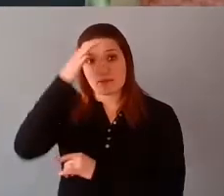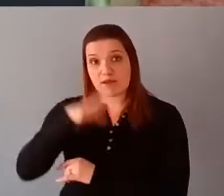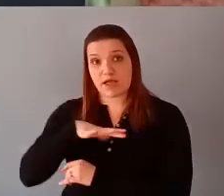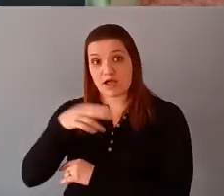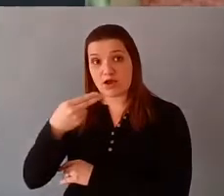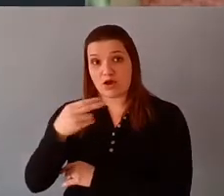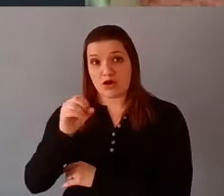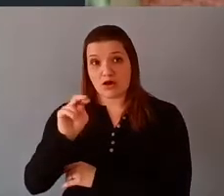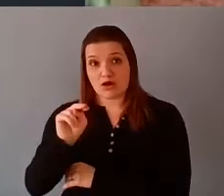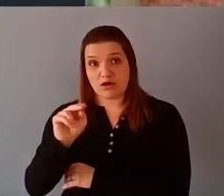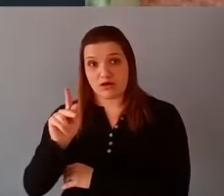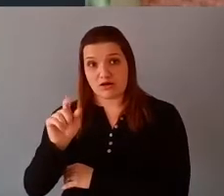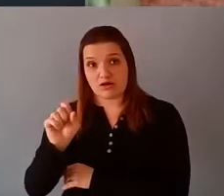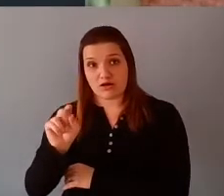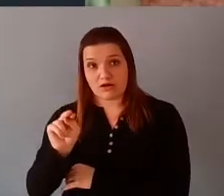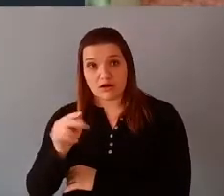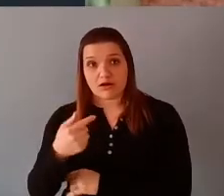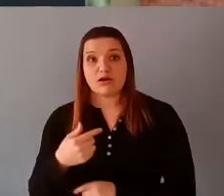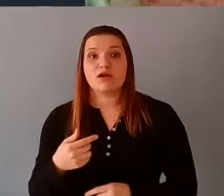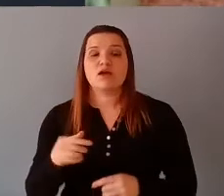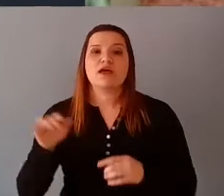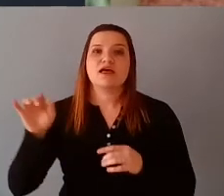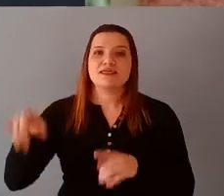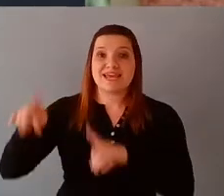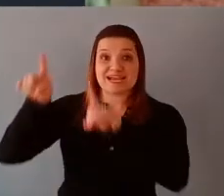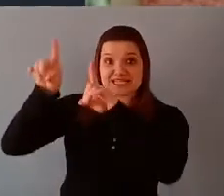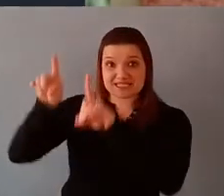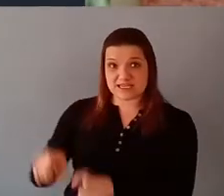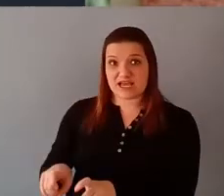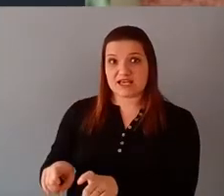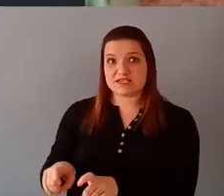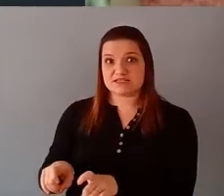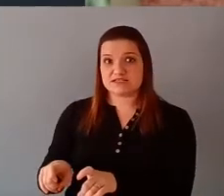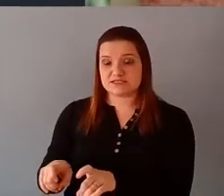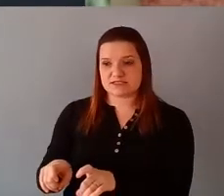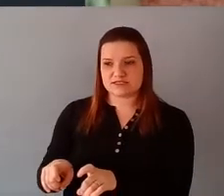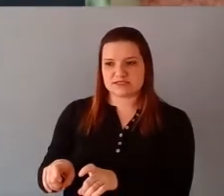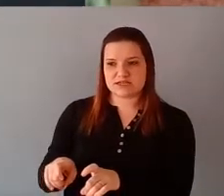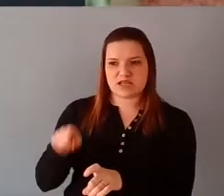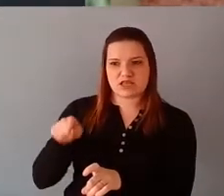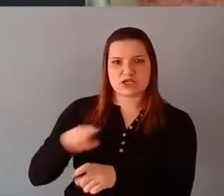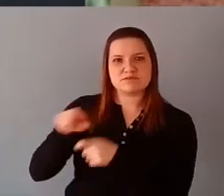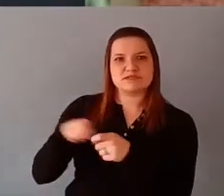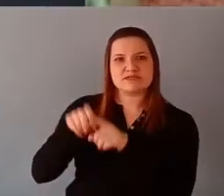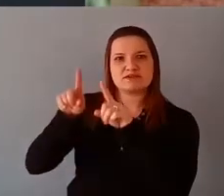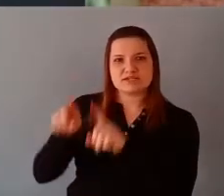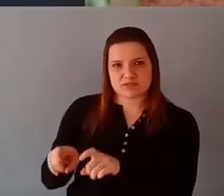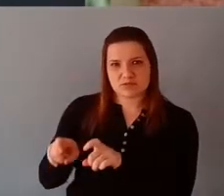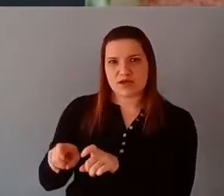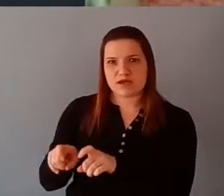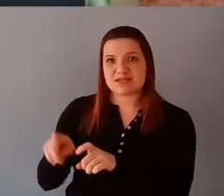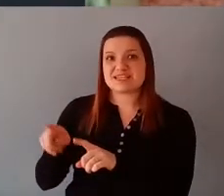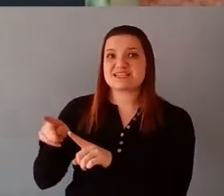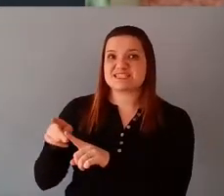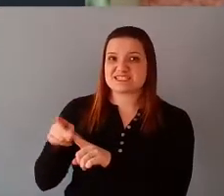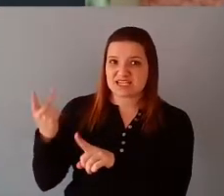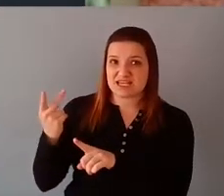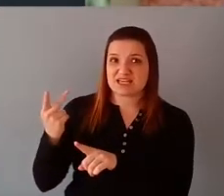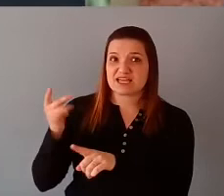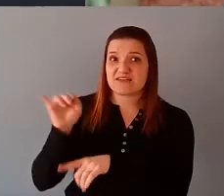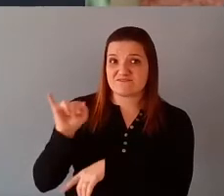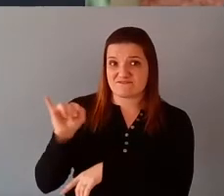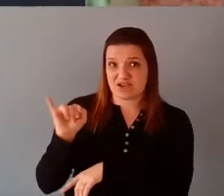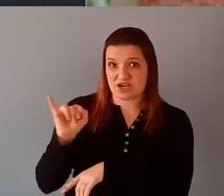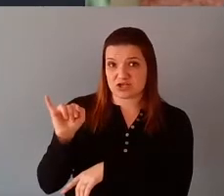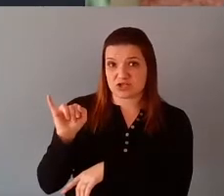they did test in a way that they believe that they confirmed that the second infection